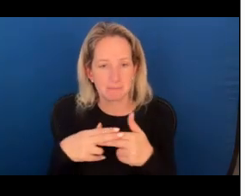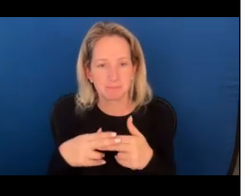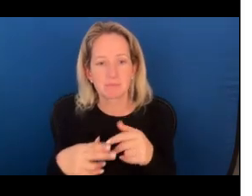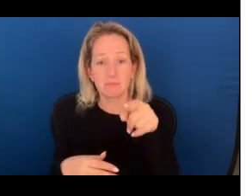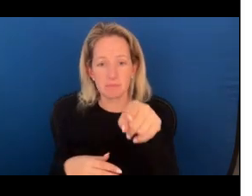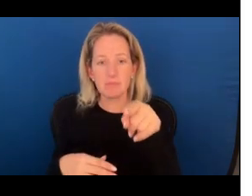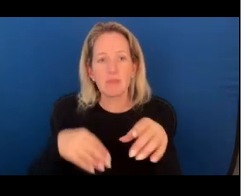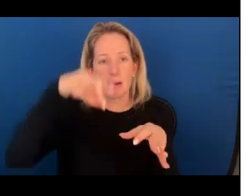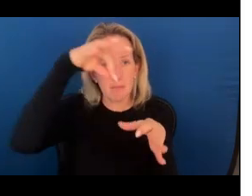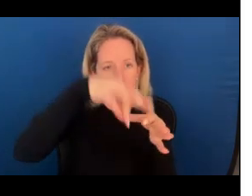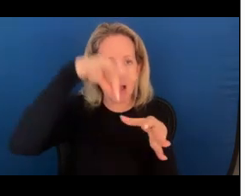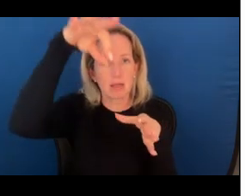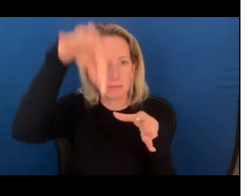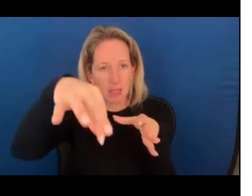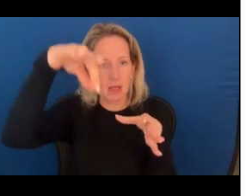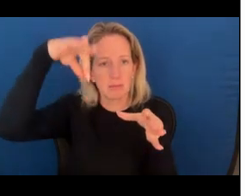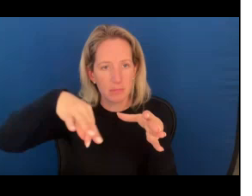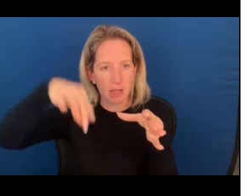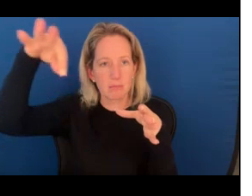grass plugs. Next slide, please.